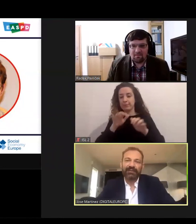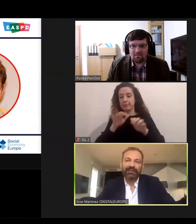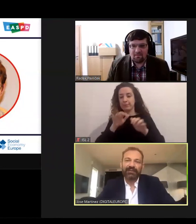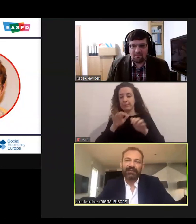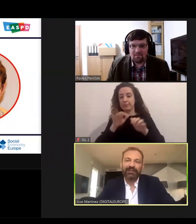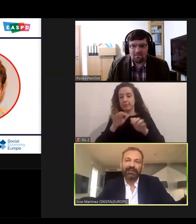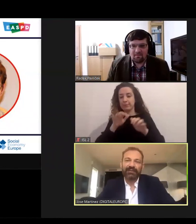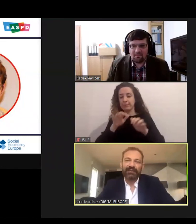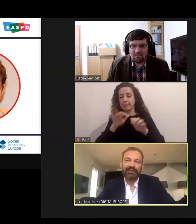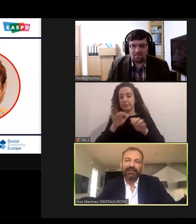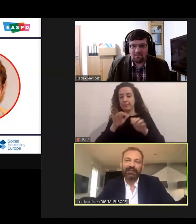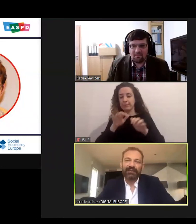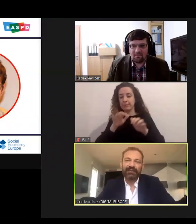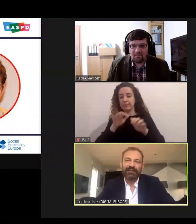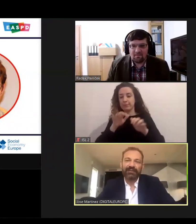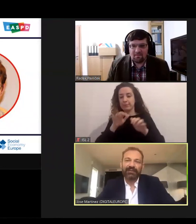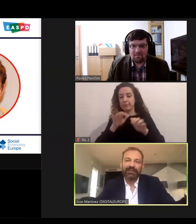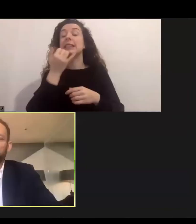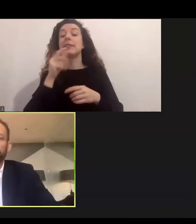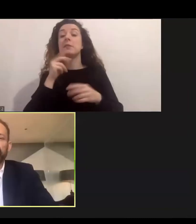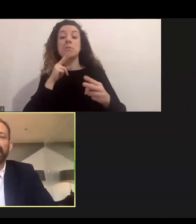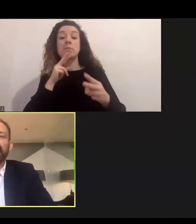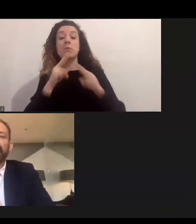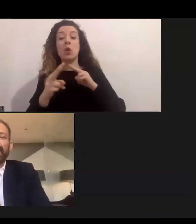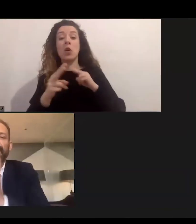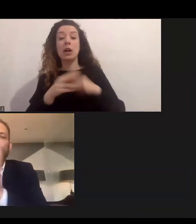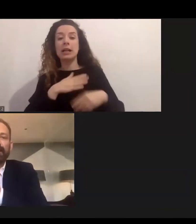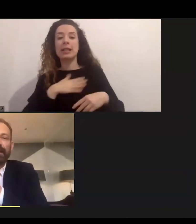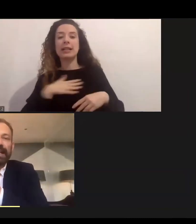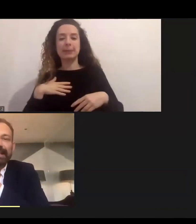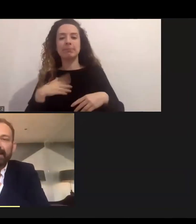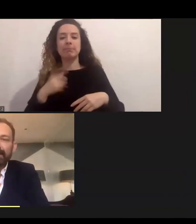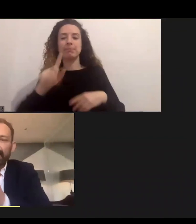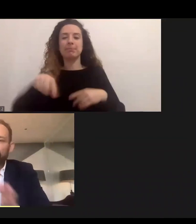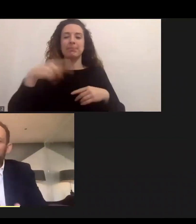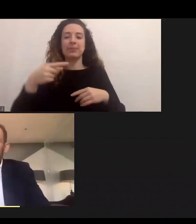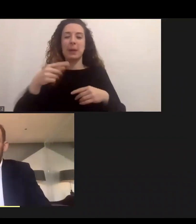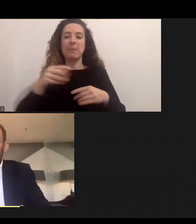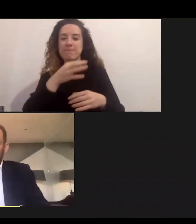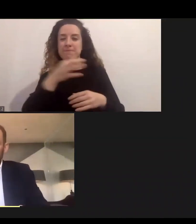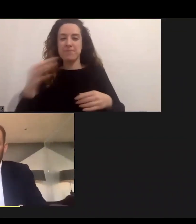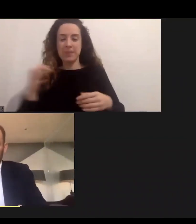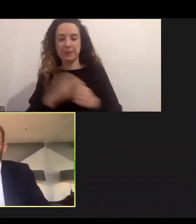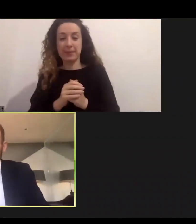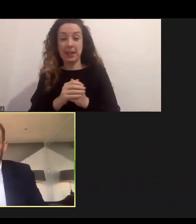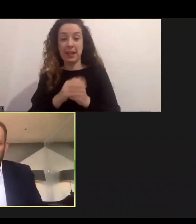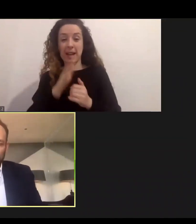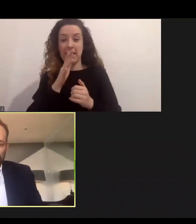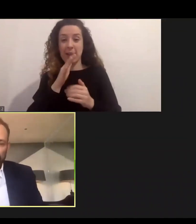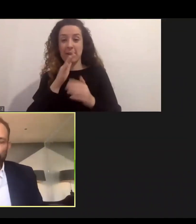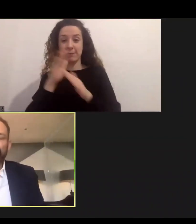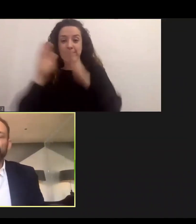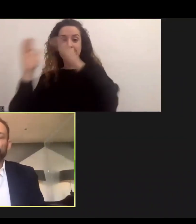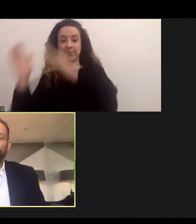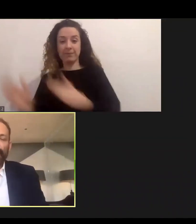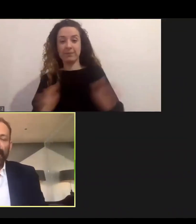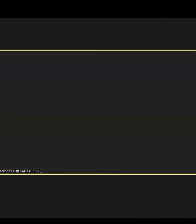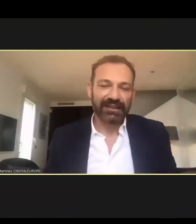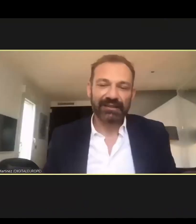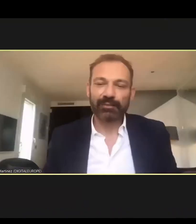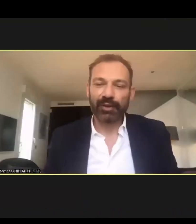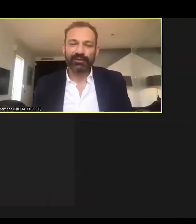in-person event in Brno. And the second one is to be, let's say, more active on a